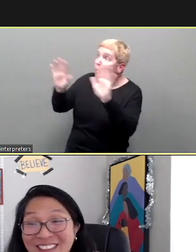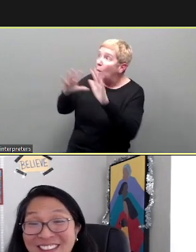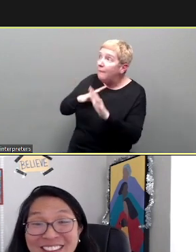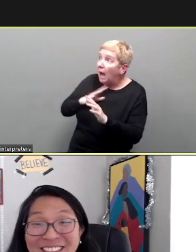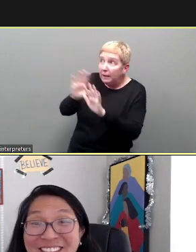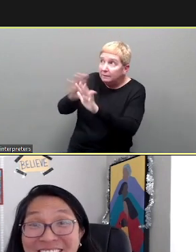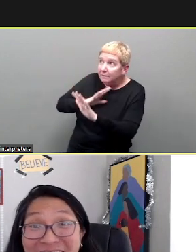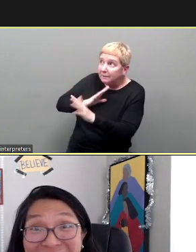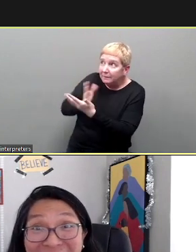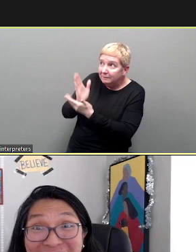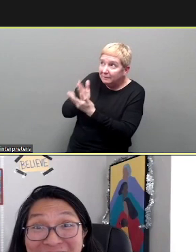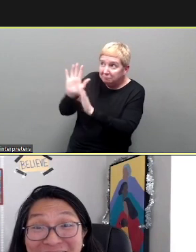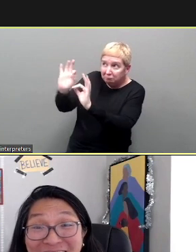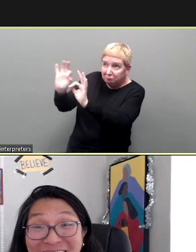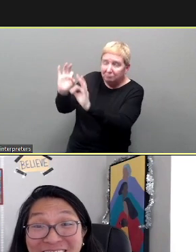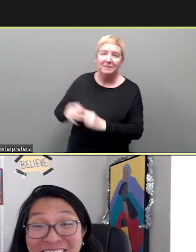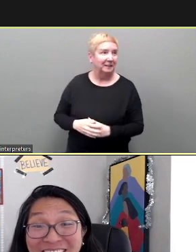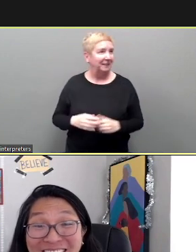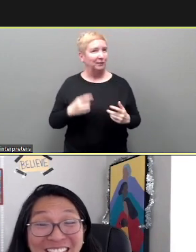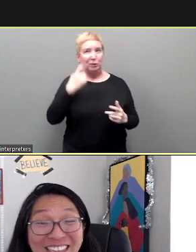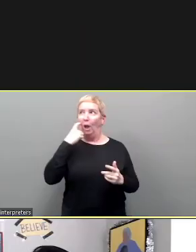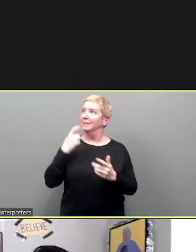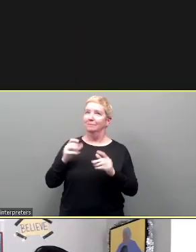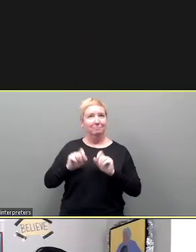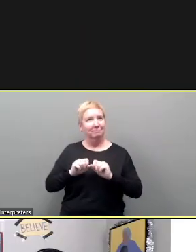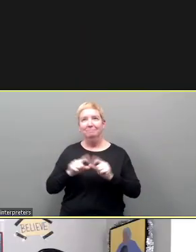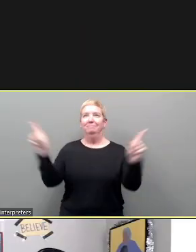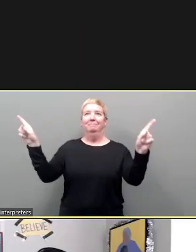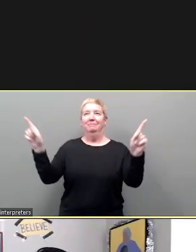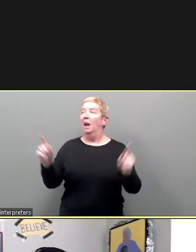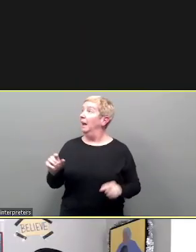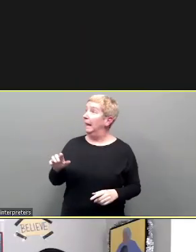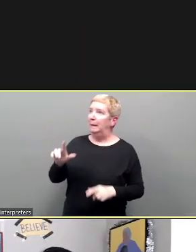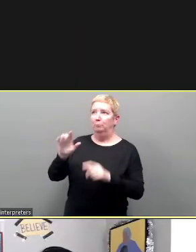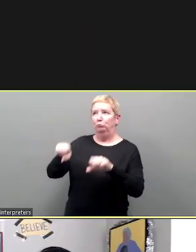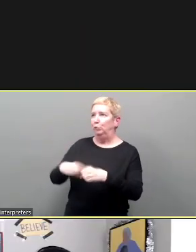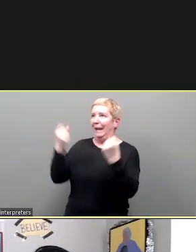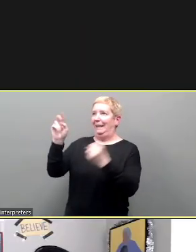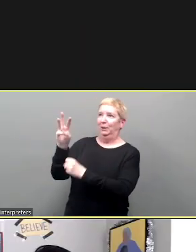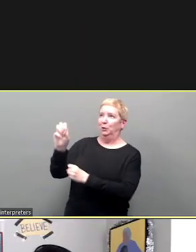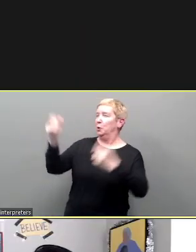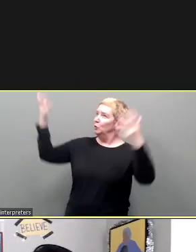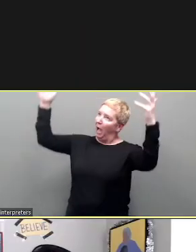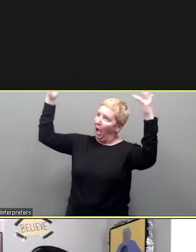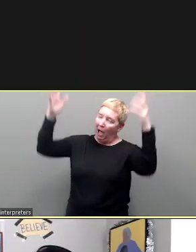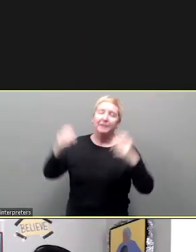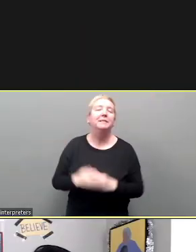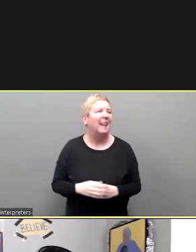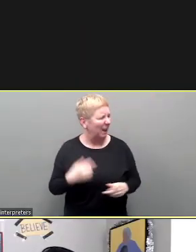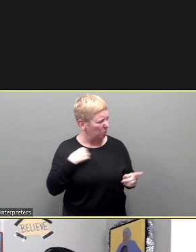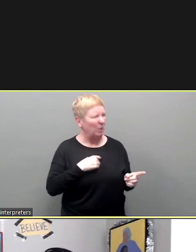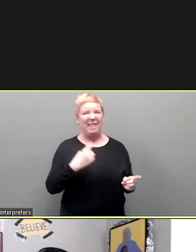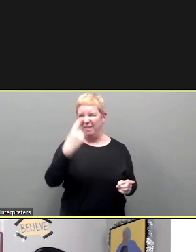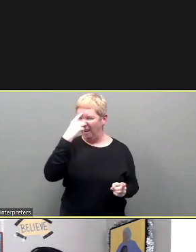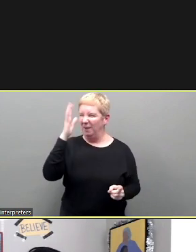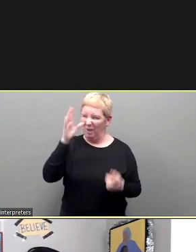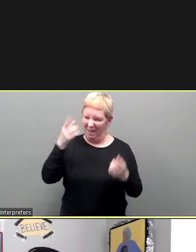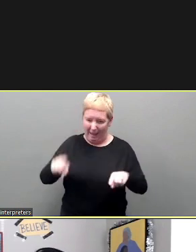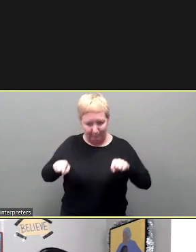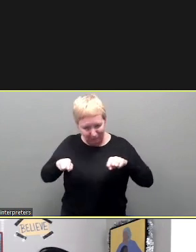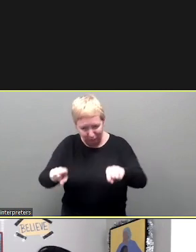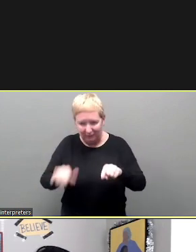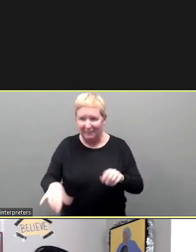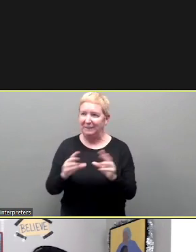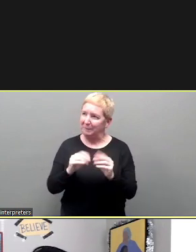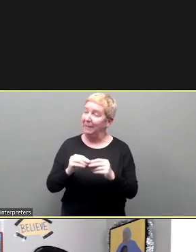great. We have late breaking news. Thanks. Yeah, that's breaking news. We were thinking that was going to happen during the press conference and it did. So thank you,